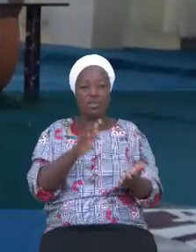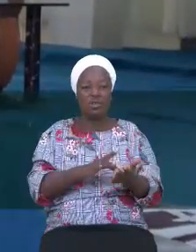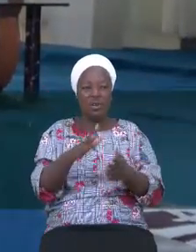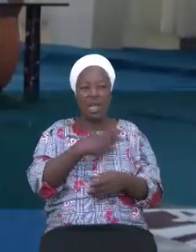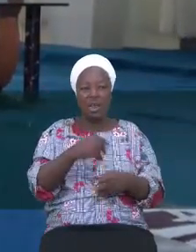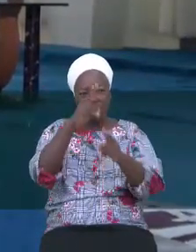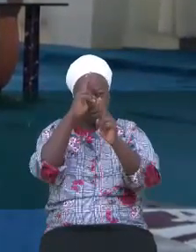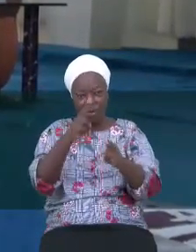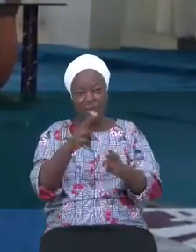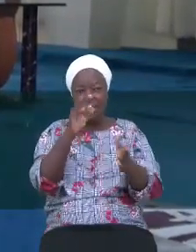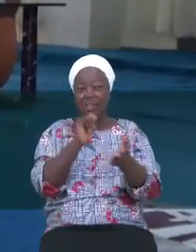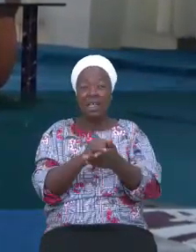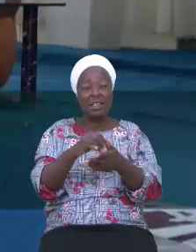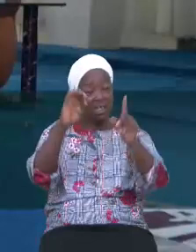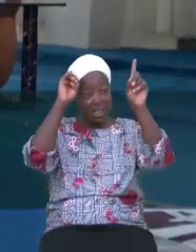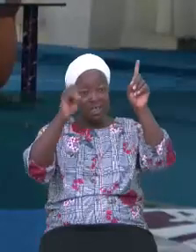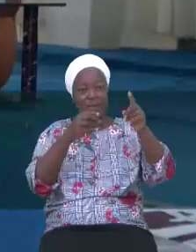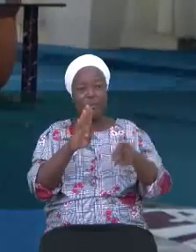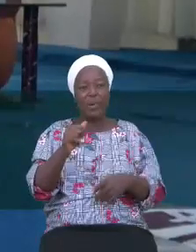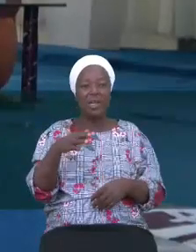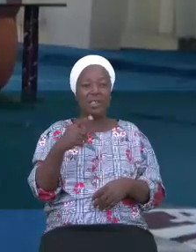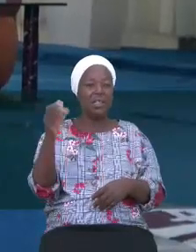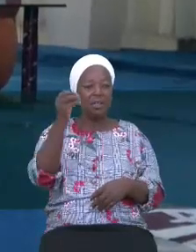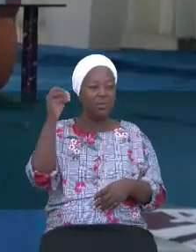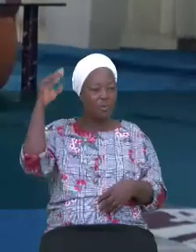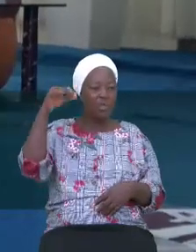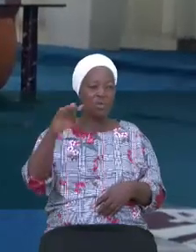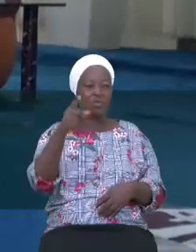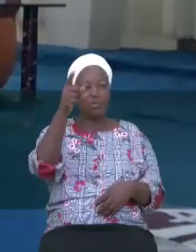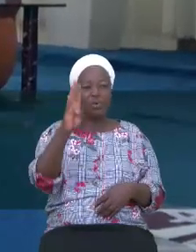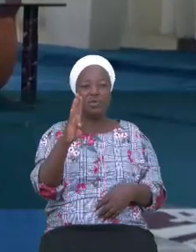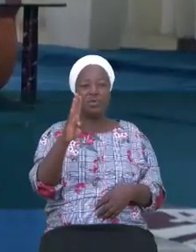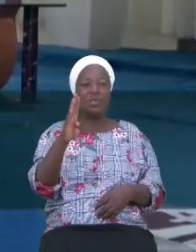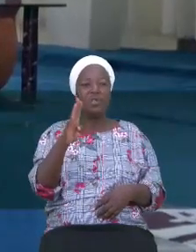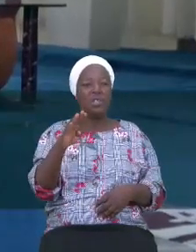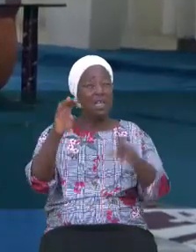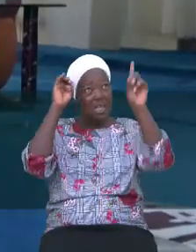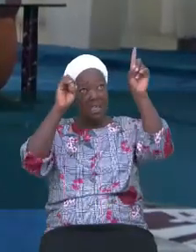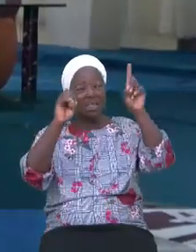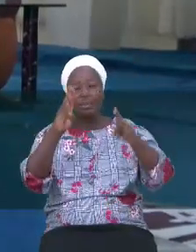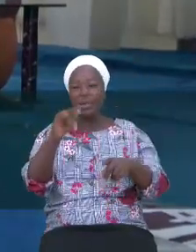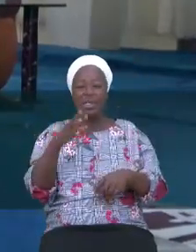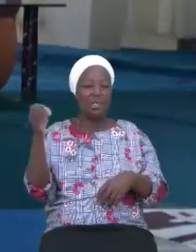and honor, that he, by the grace of God,